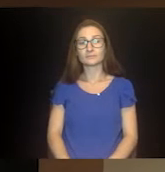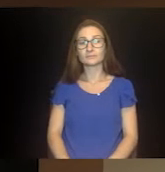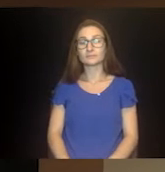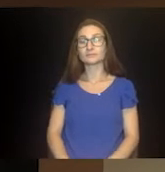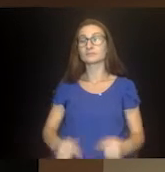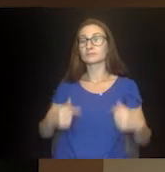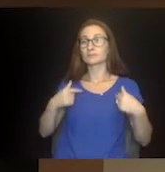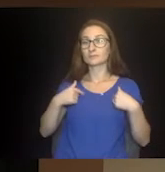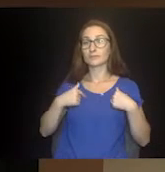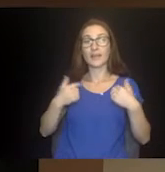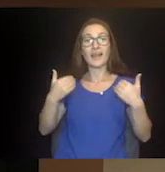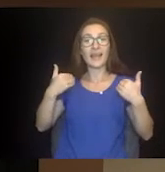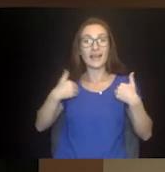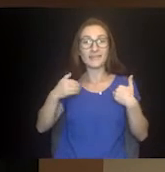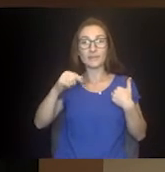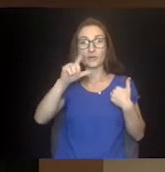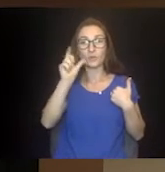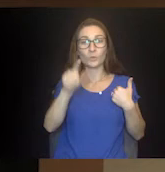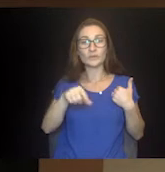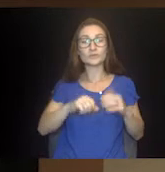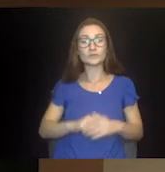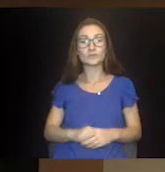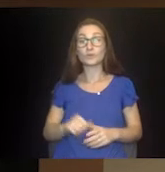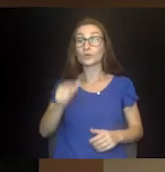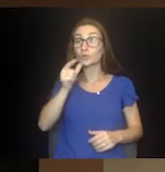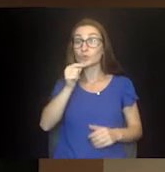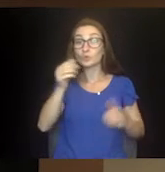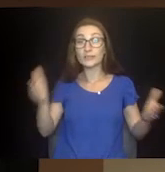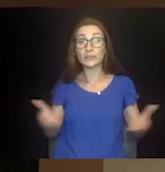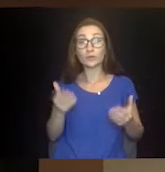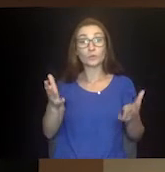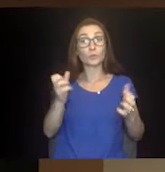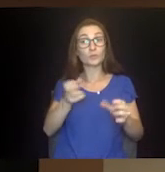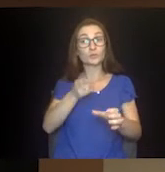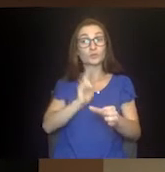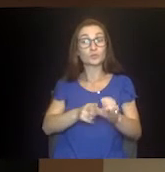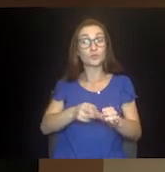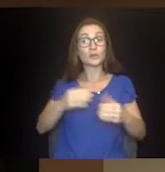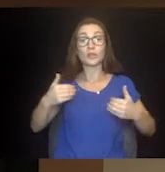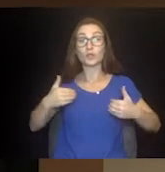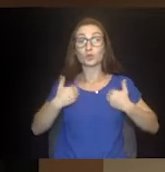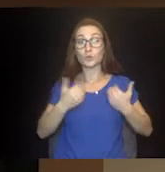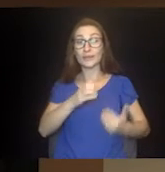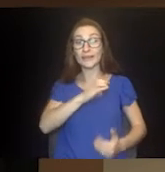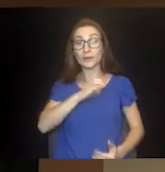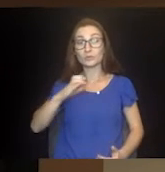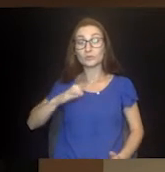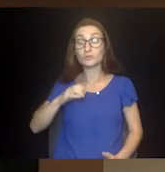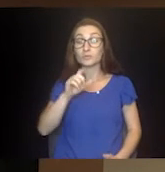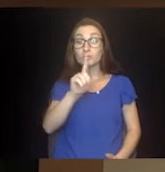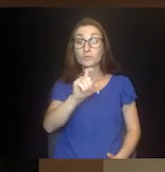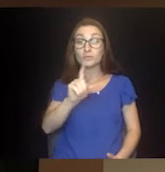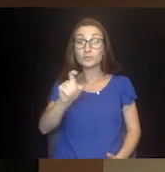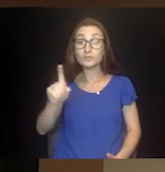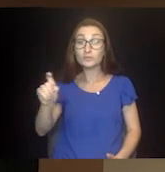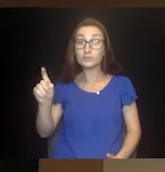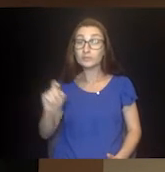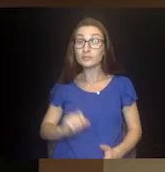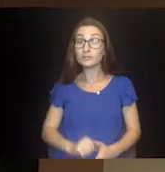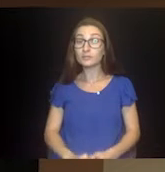I have a question. Who here wants to join the youth council?